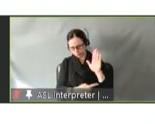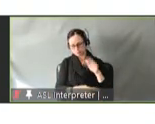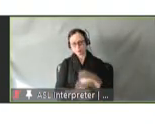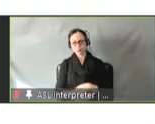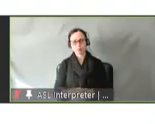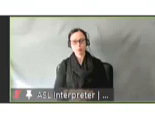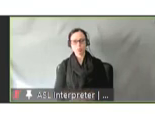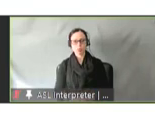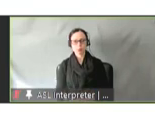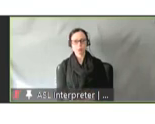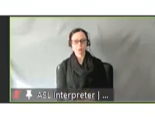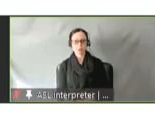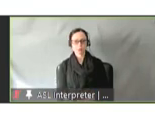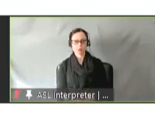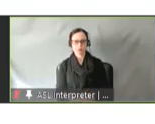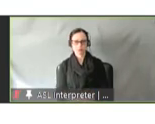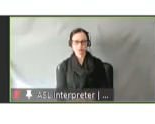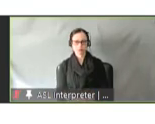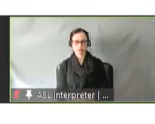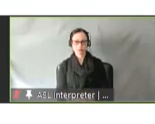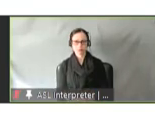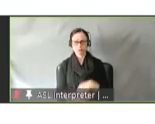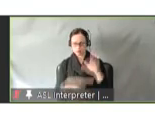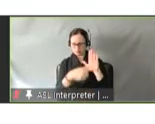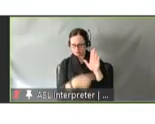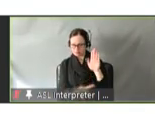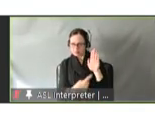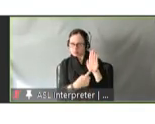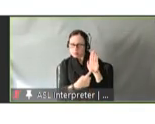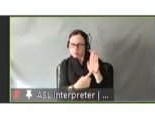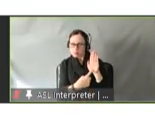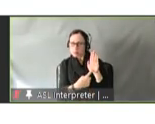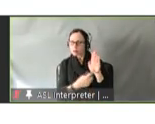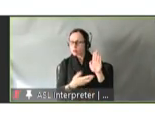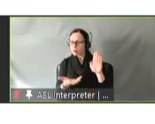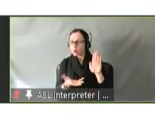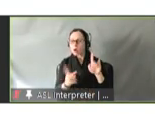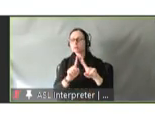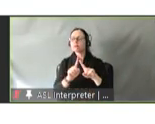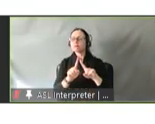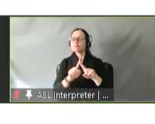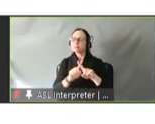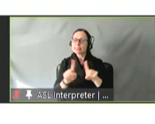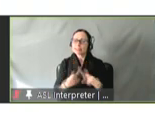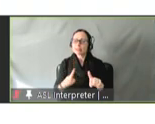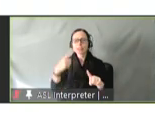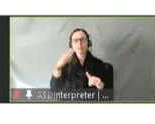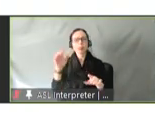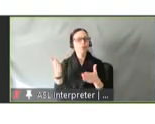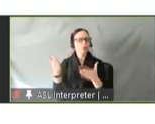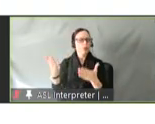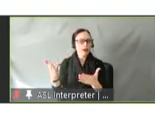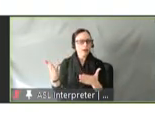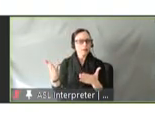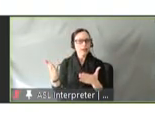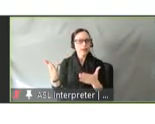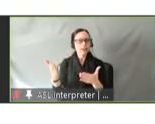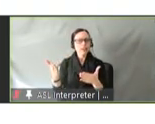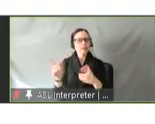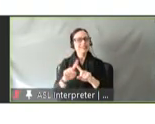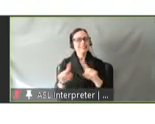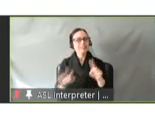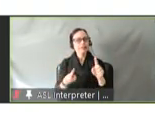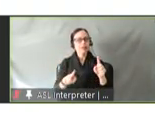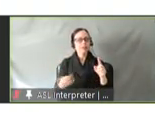slide. And these data have also led to differences in whether or not to recommend alternate intervals and what